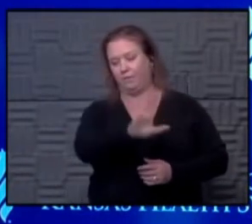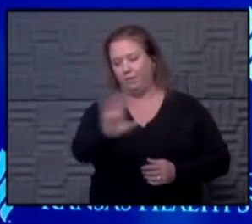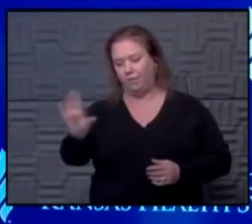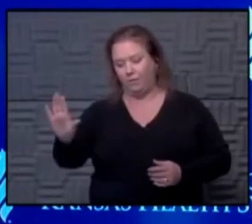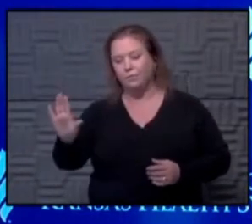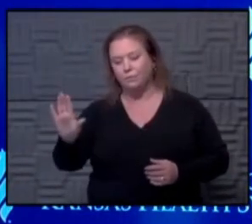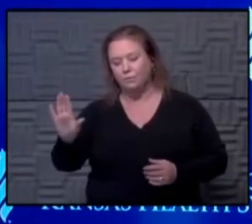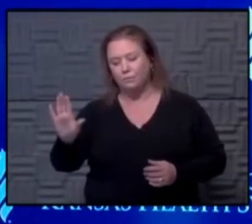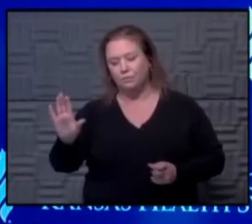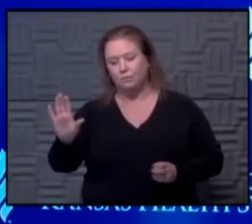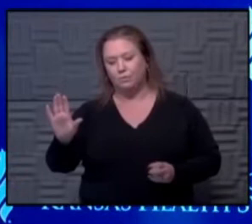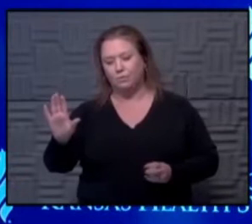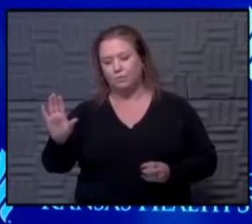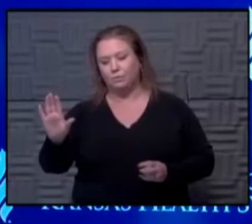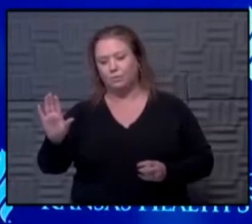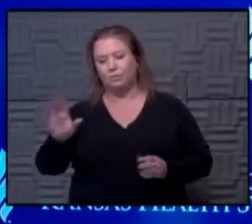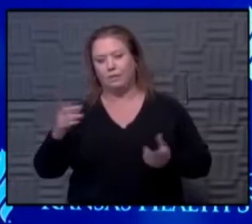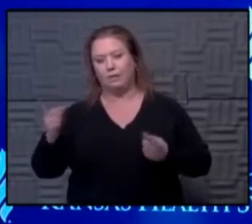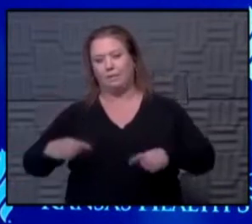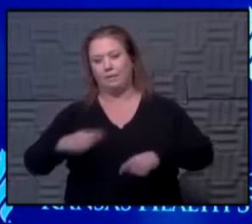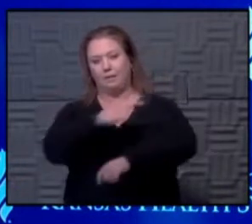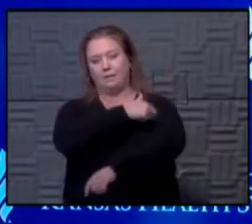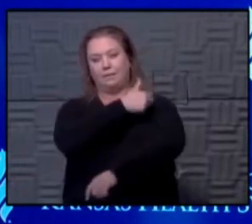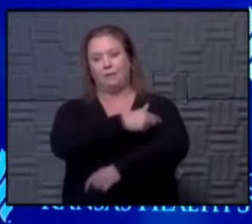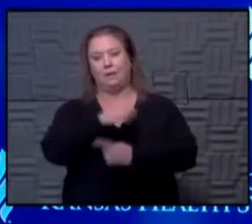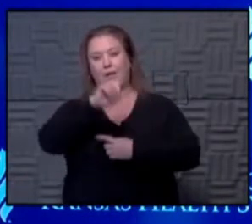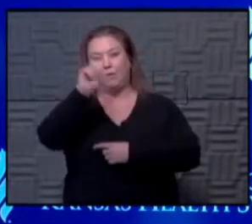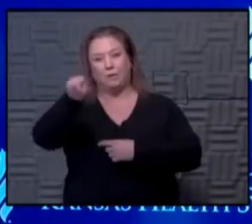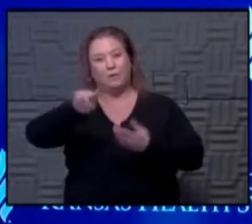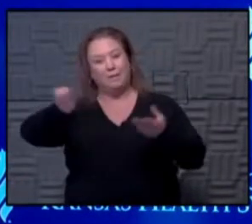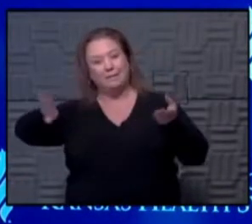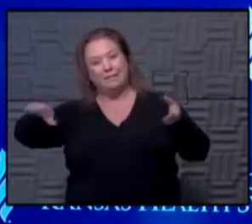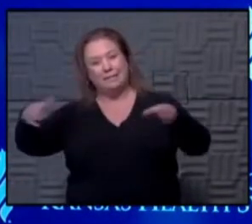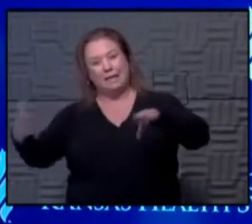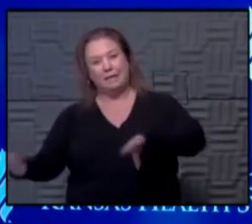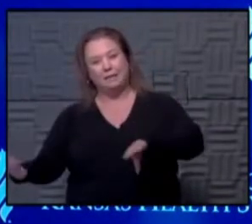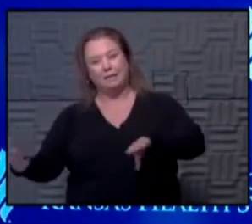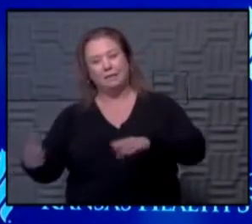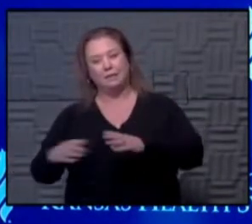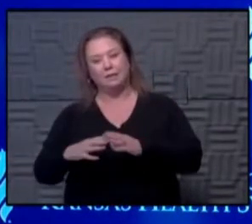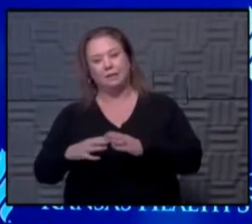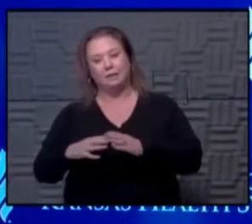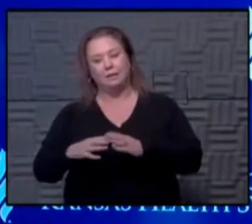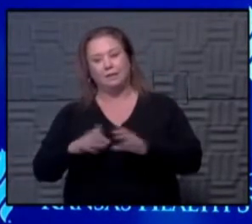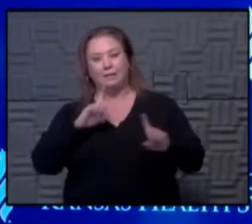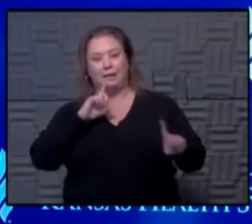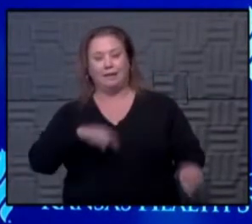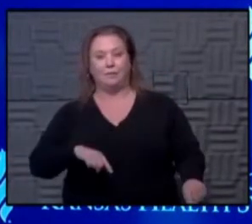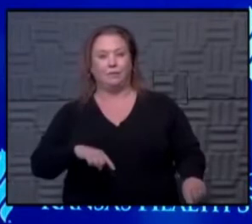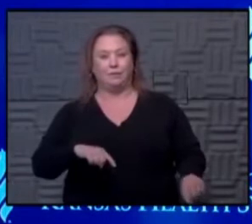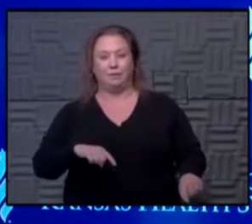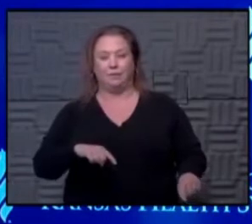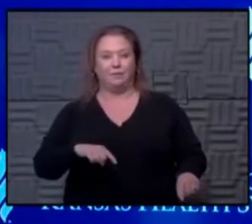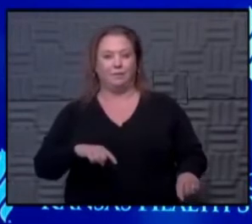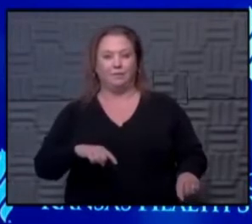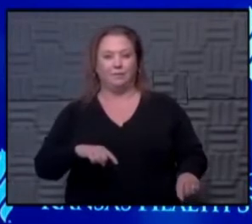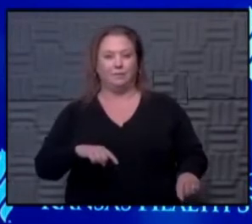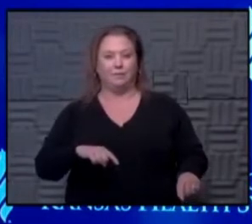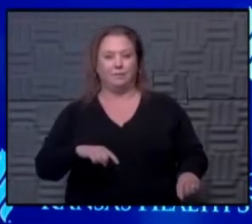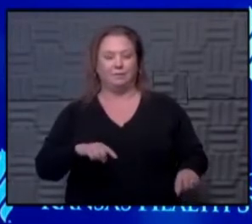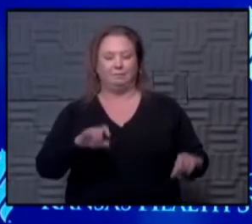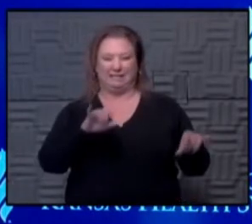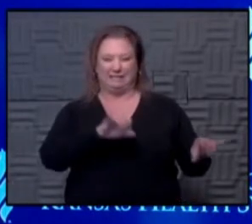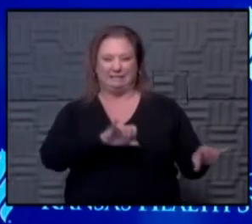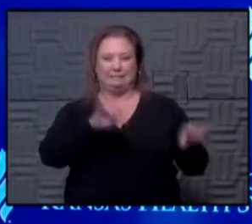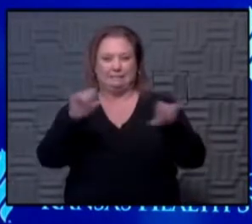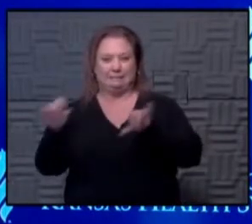that are admitted to the hospital. The question around deaths, actually the answer there is very, very, very